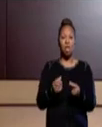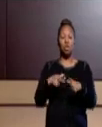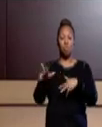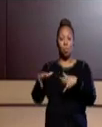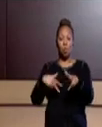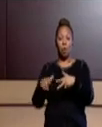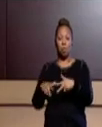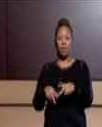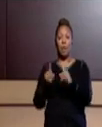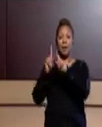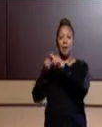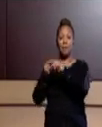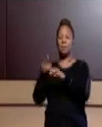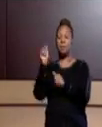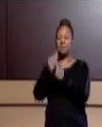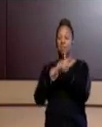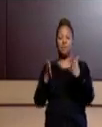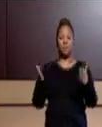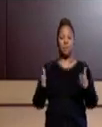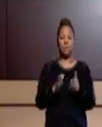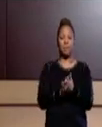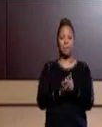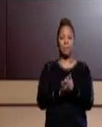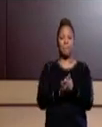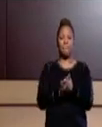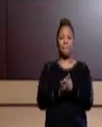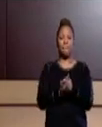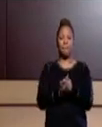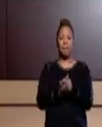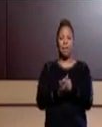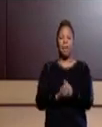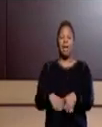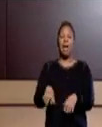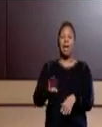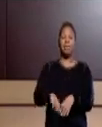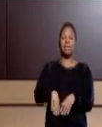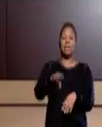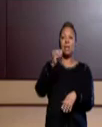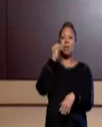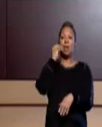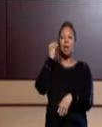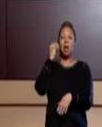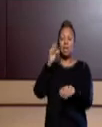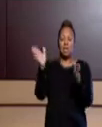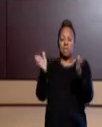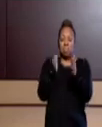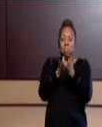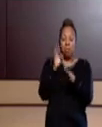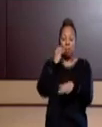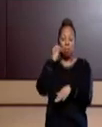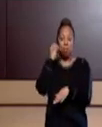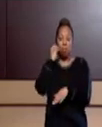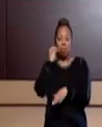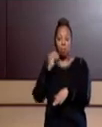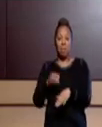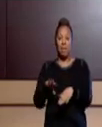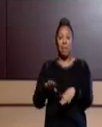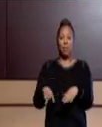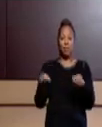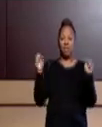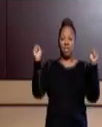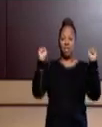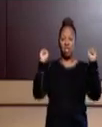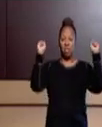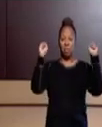walk. Accountability is everything. I sat in a condo with a gym that was 19 floors below